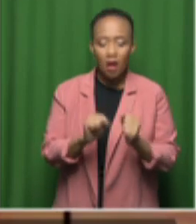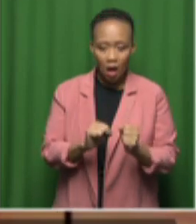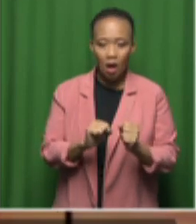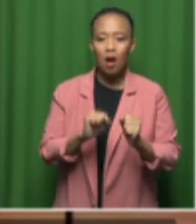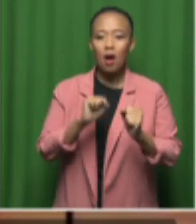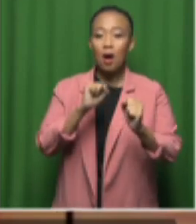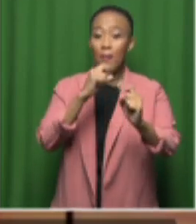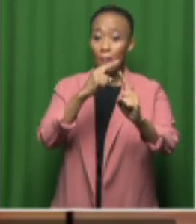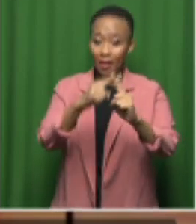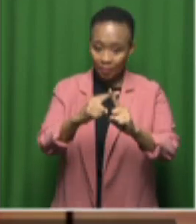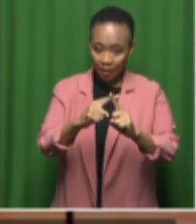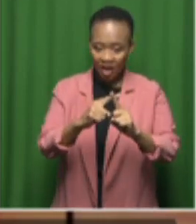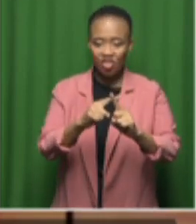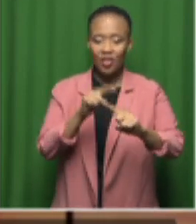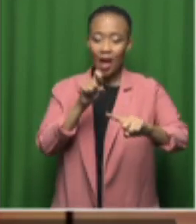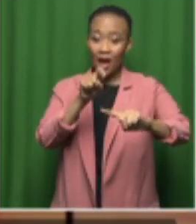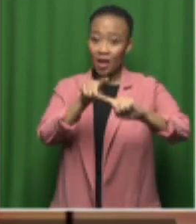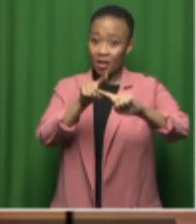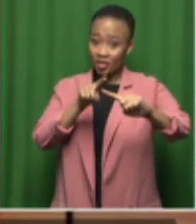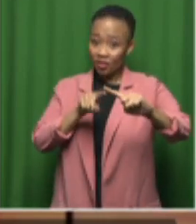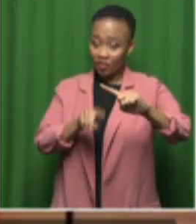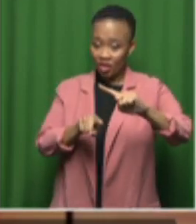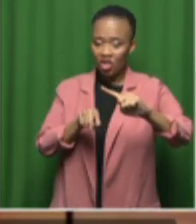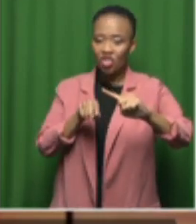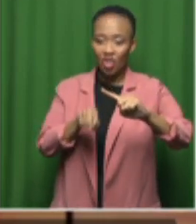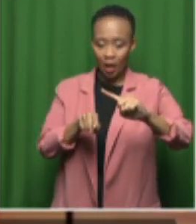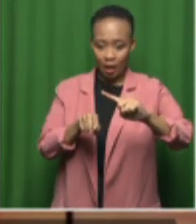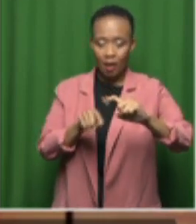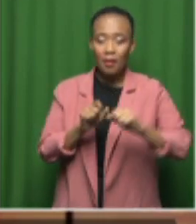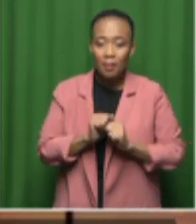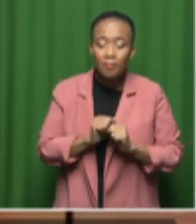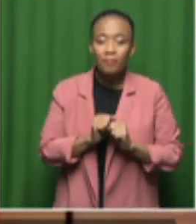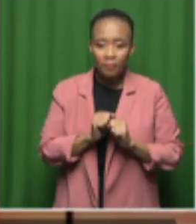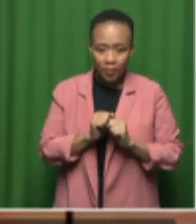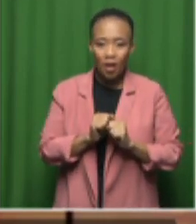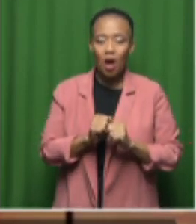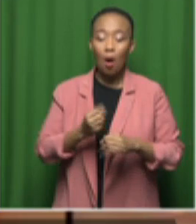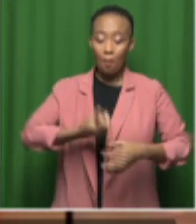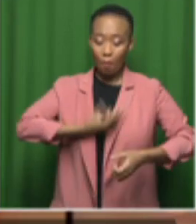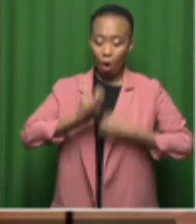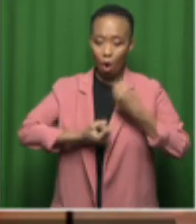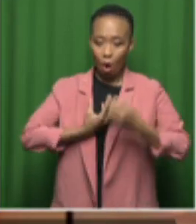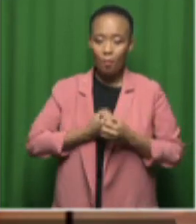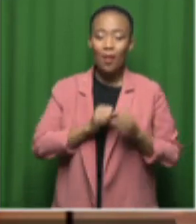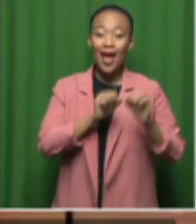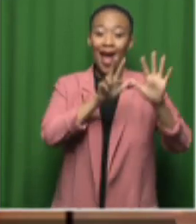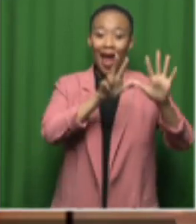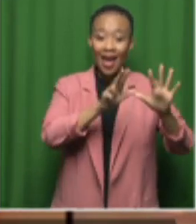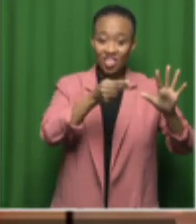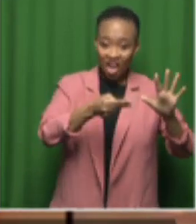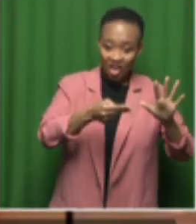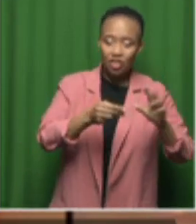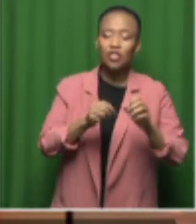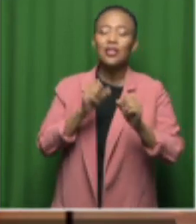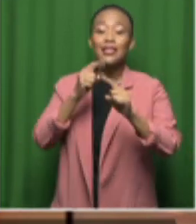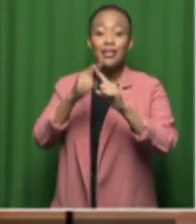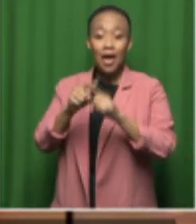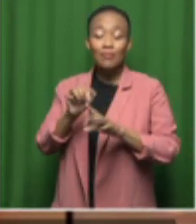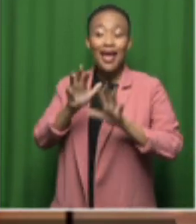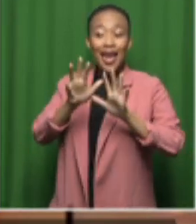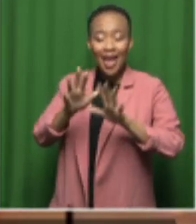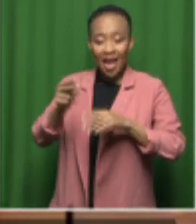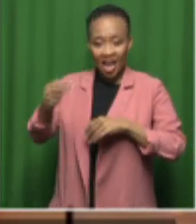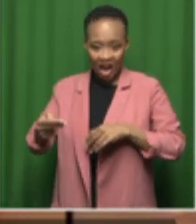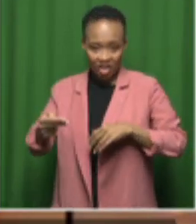Division of Variables. In that poem, you can understand that 8h times 9h will give